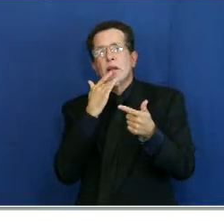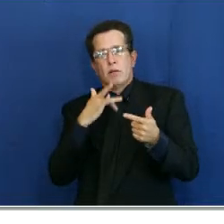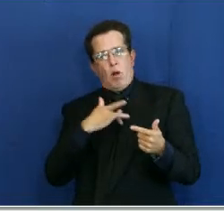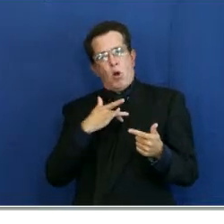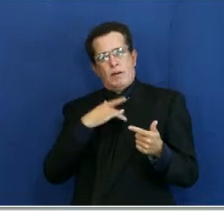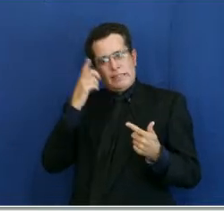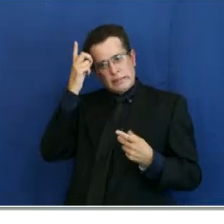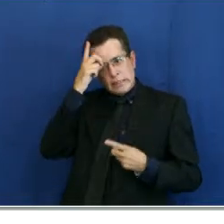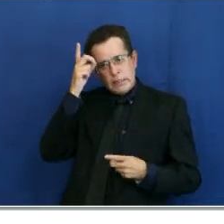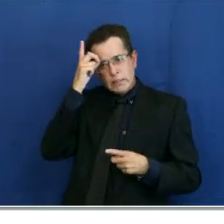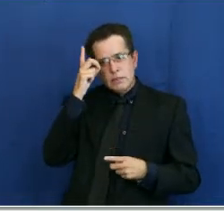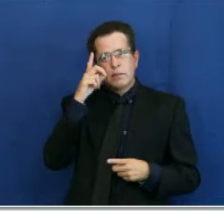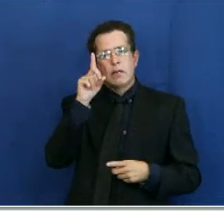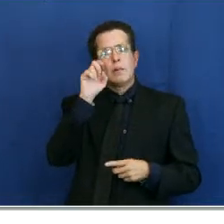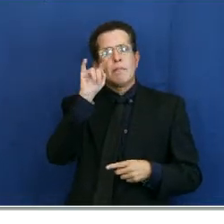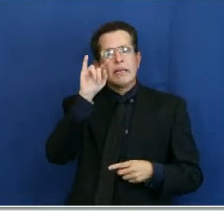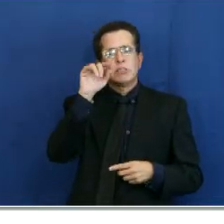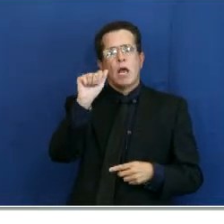cardiovascular disease,